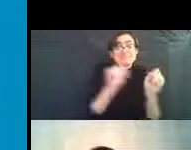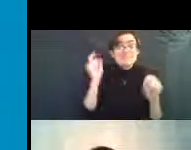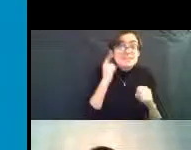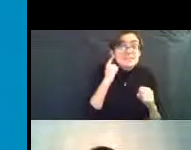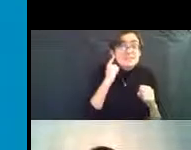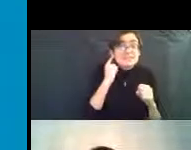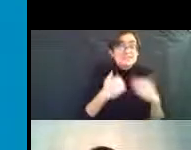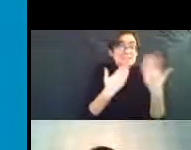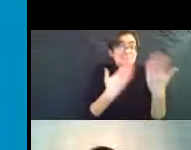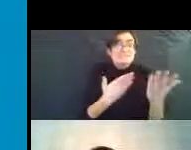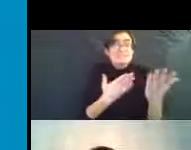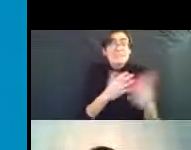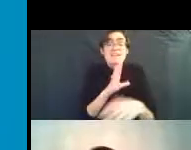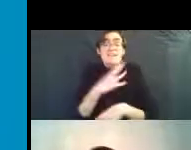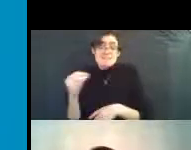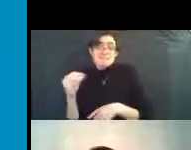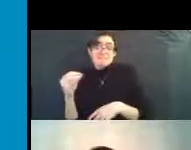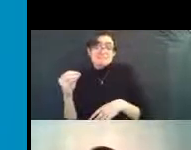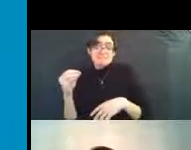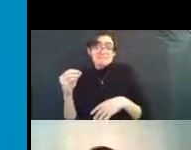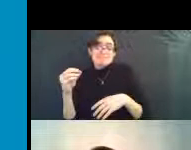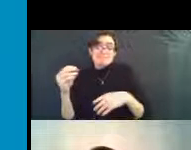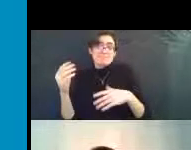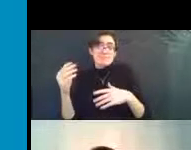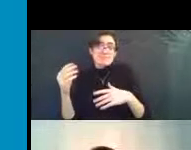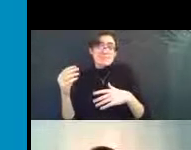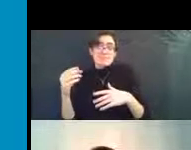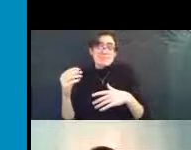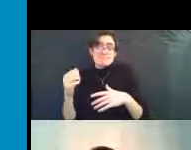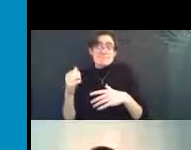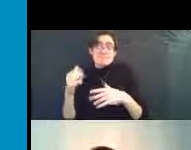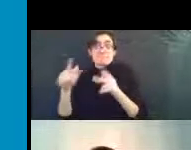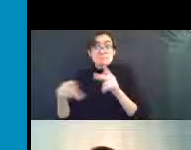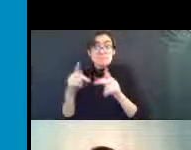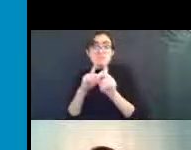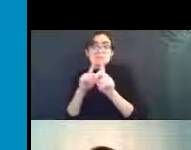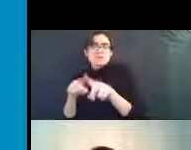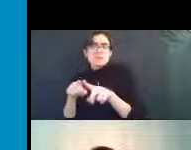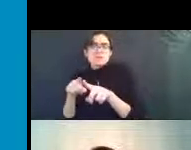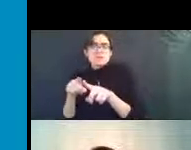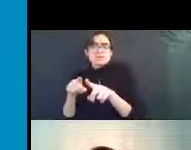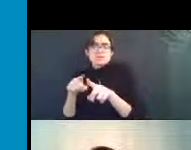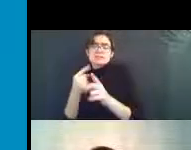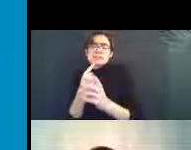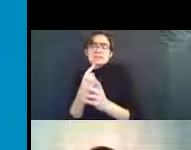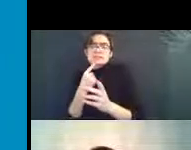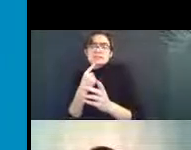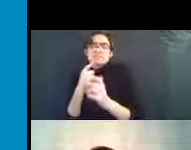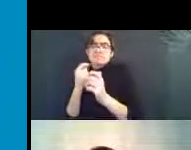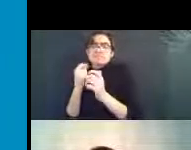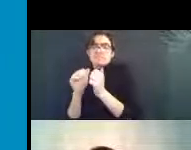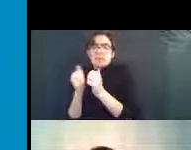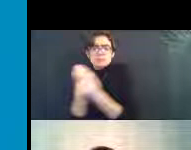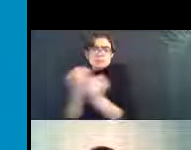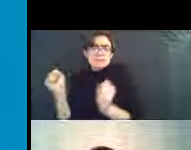were suggested by our attendees in the survey. And, you know, many of these people